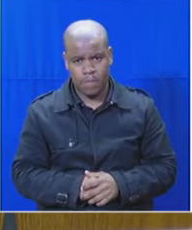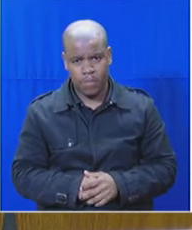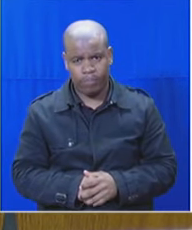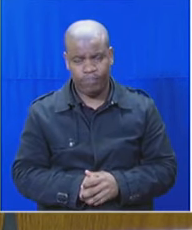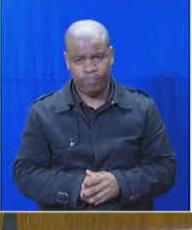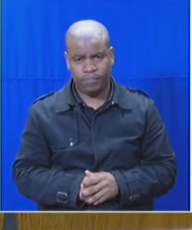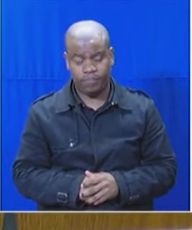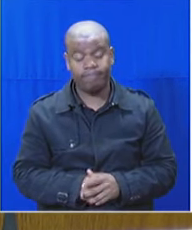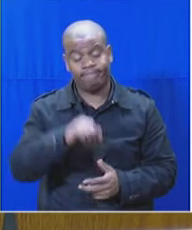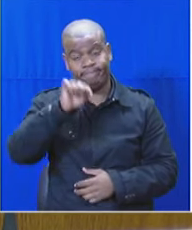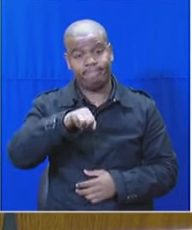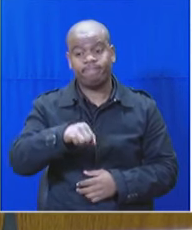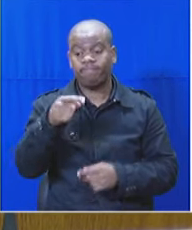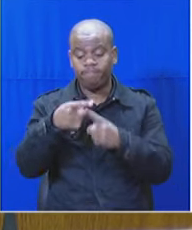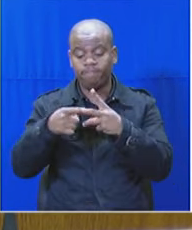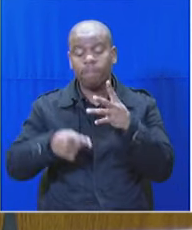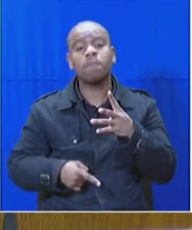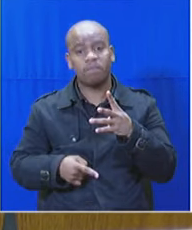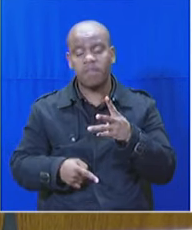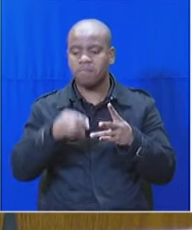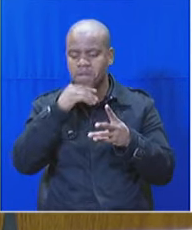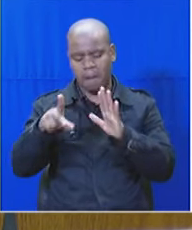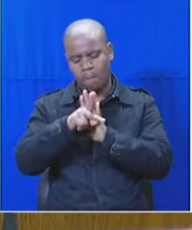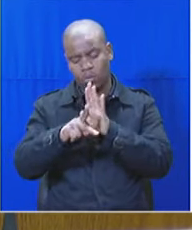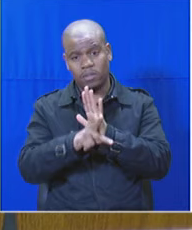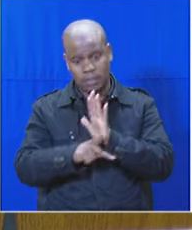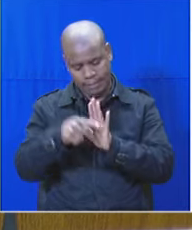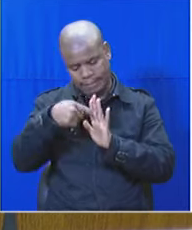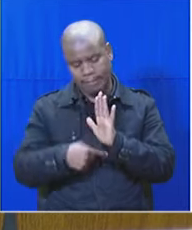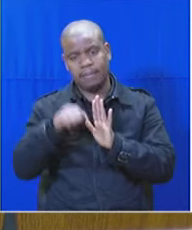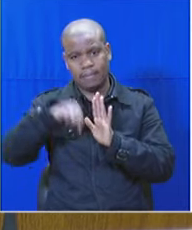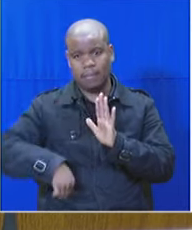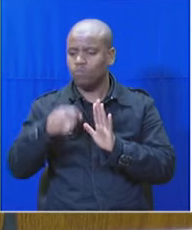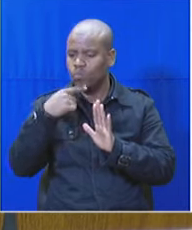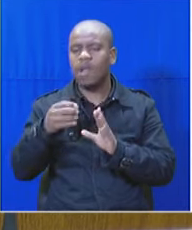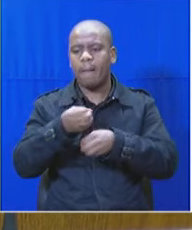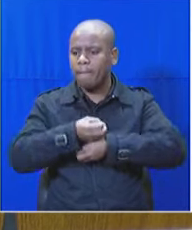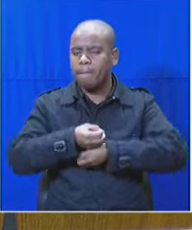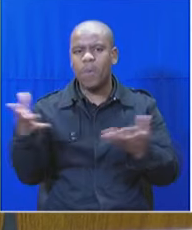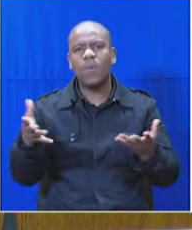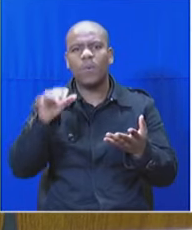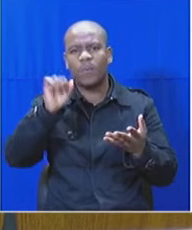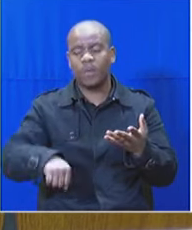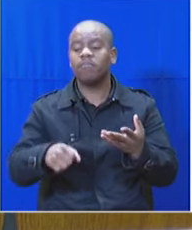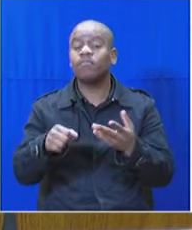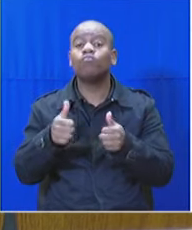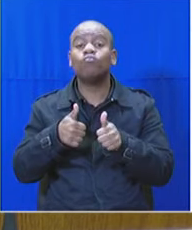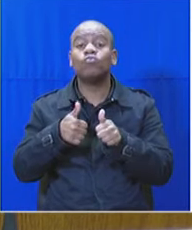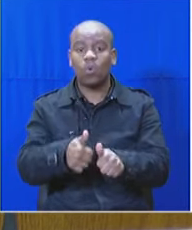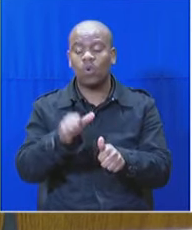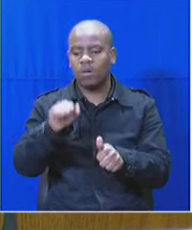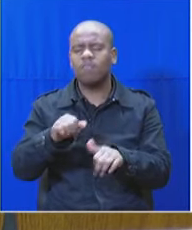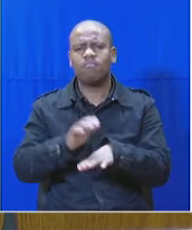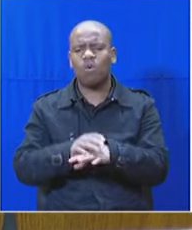The litmus test, therefore, to all policies is whether or not they are redistributive in character. Consultations